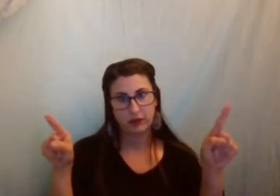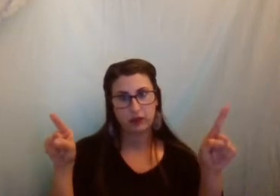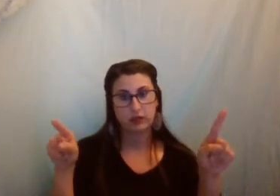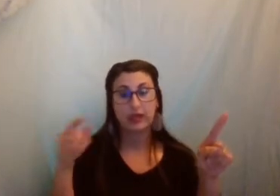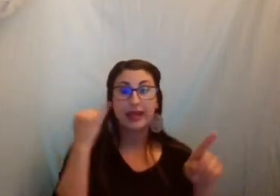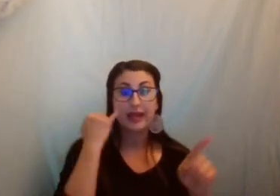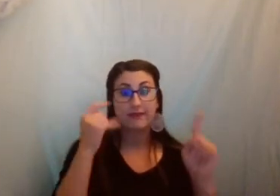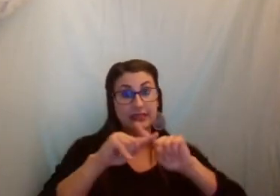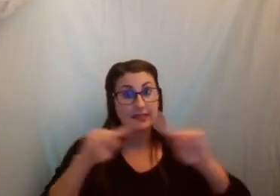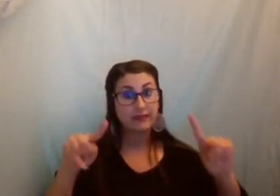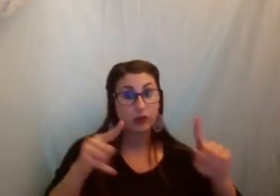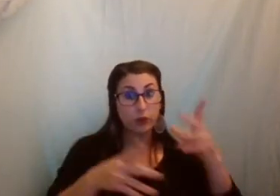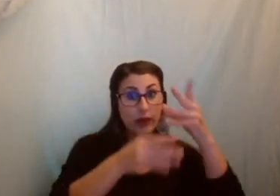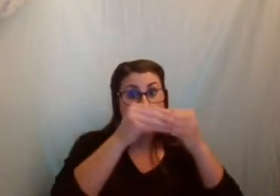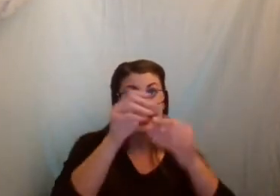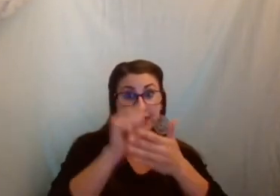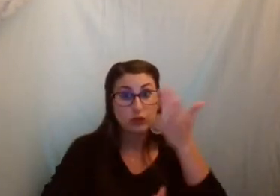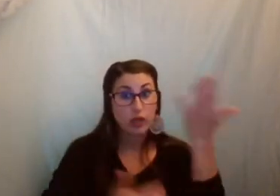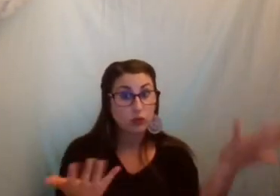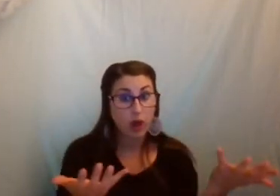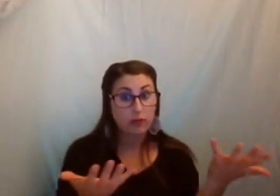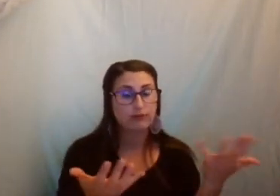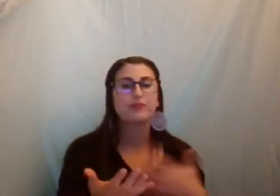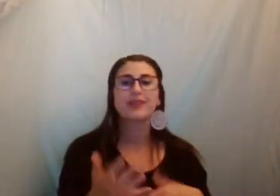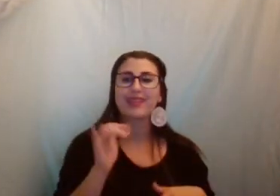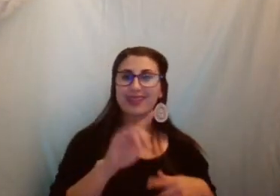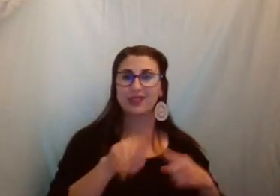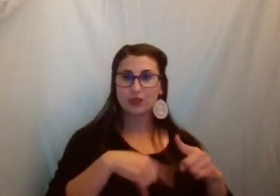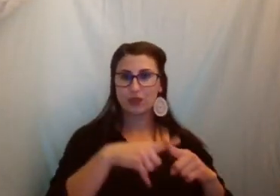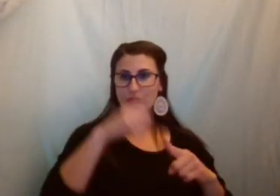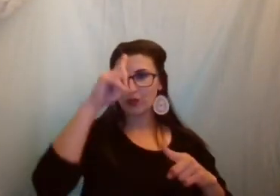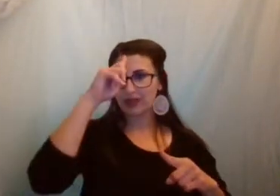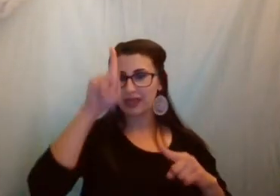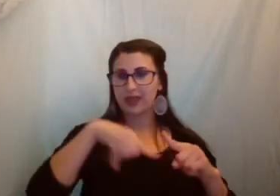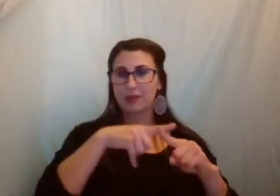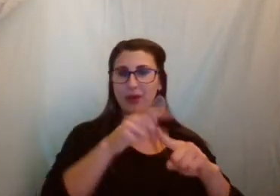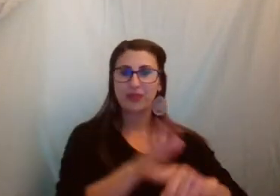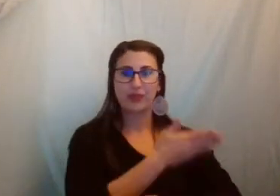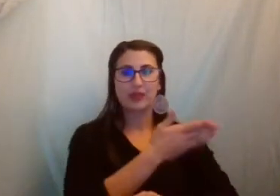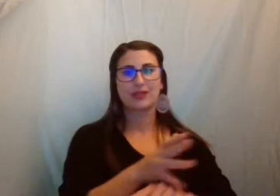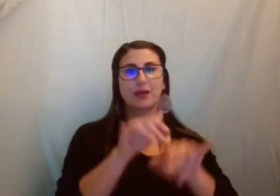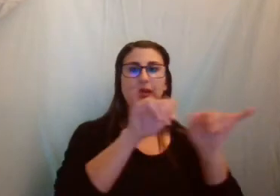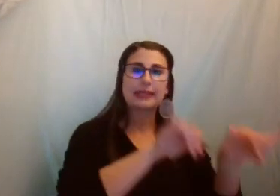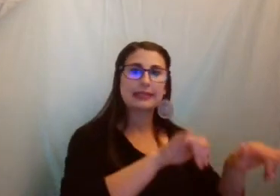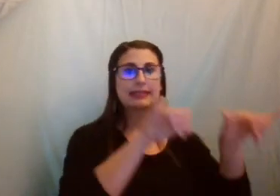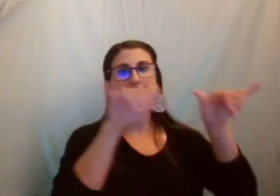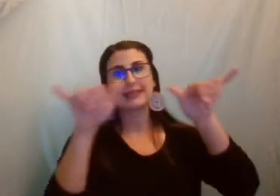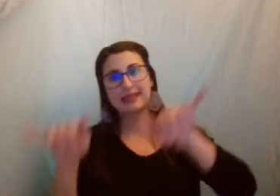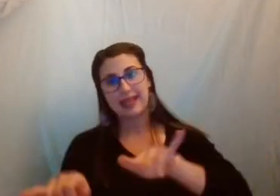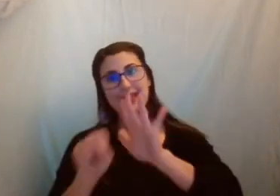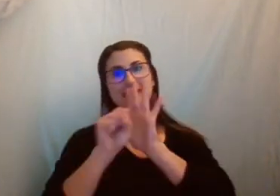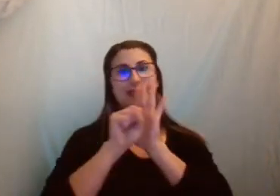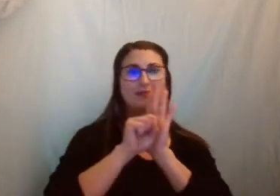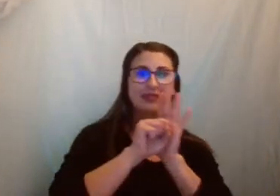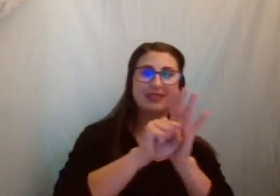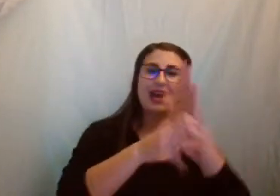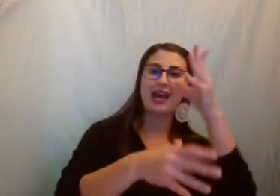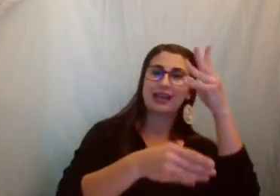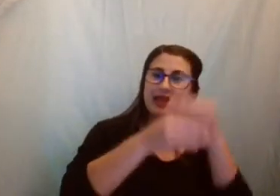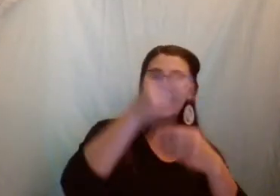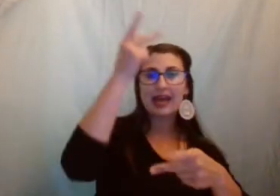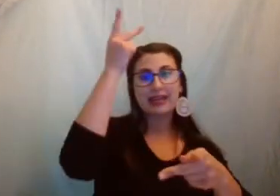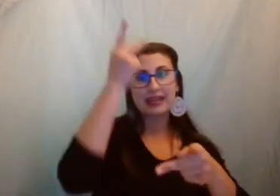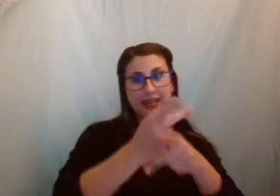they're different, are we going to add or subtract? Well, then that is where you start thinking of the song. Same sign, add and